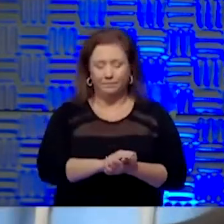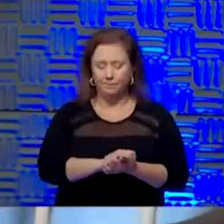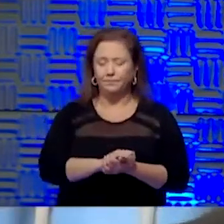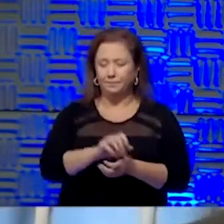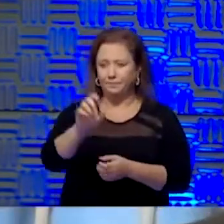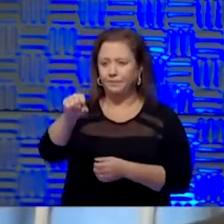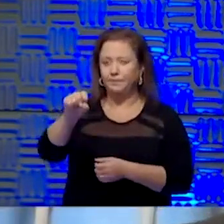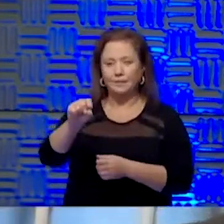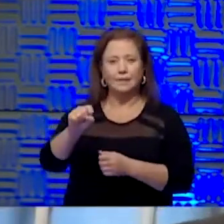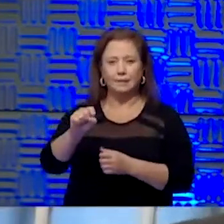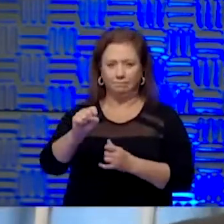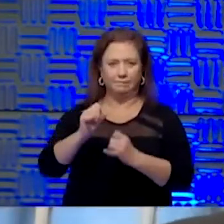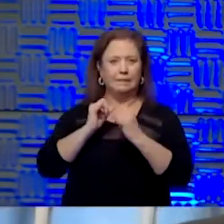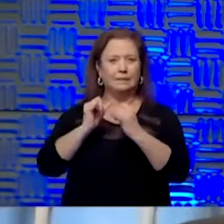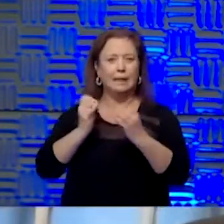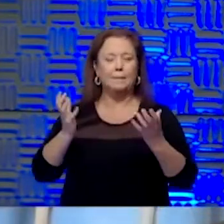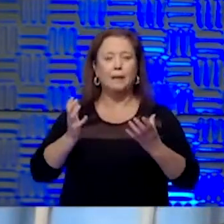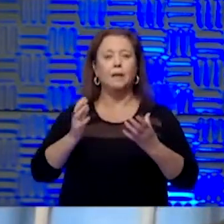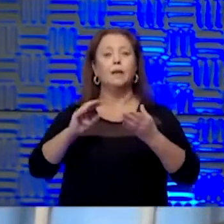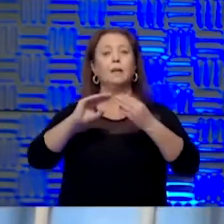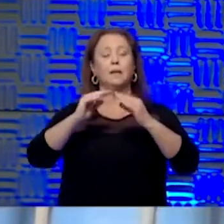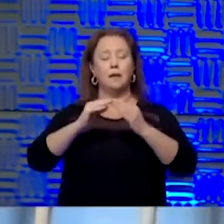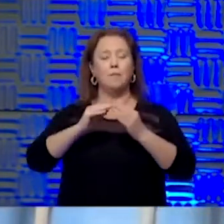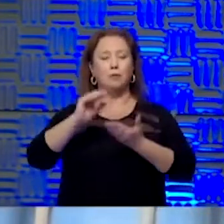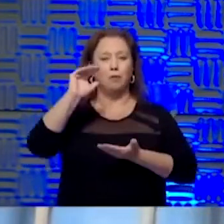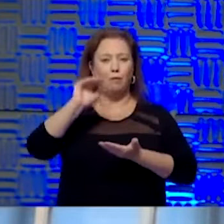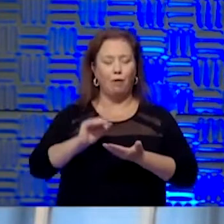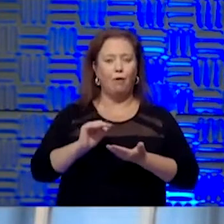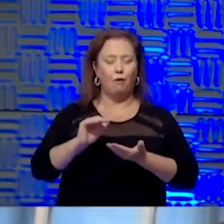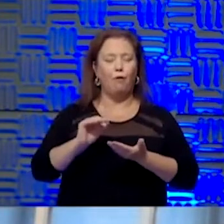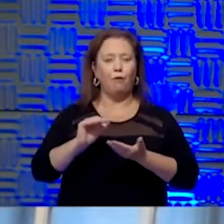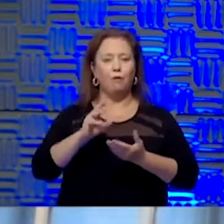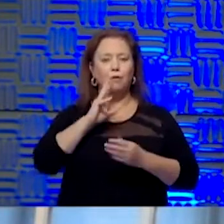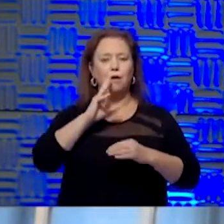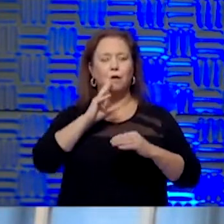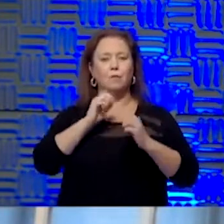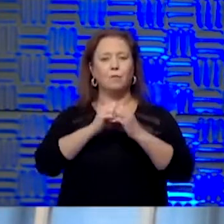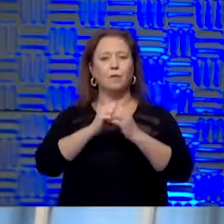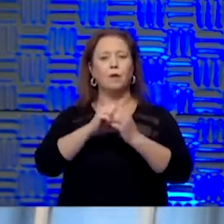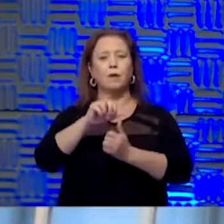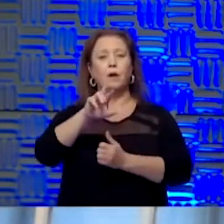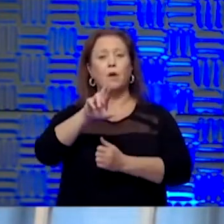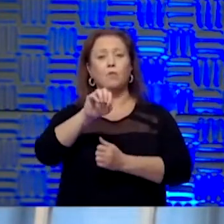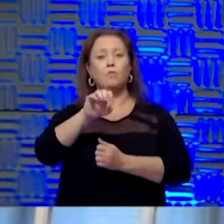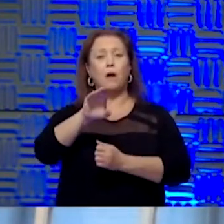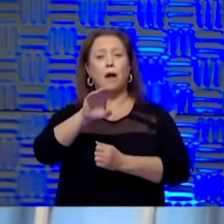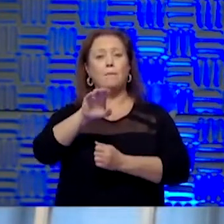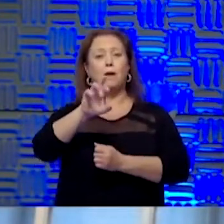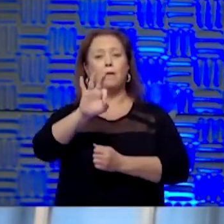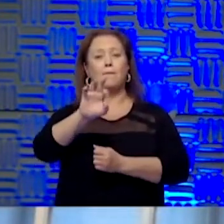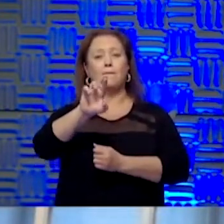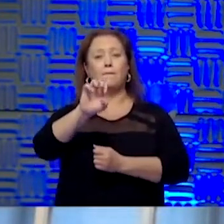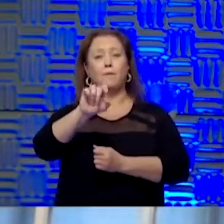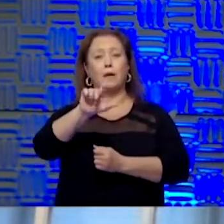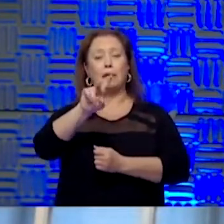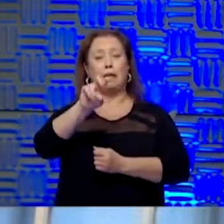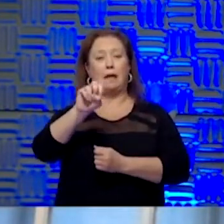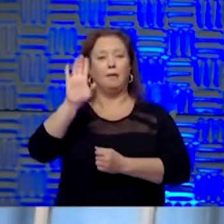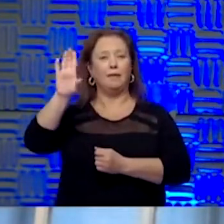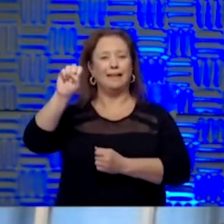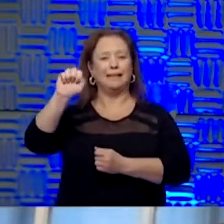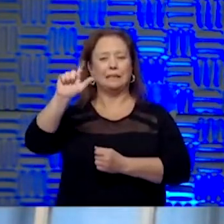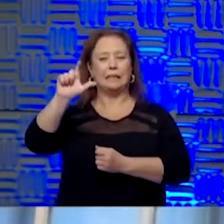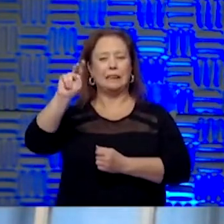absolutely. While their numbers have been low, and speaking with Dr. Rob Freelove, the CMO there at Salina